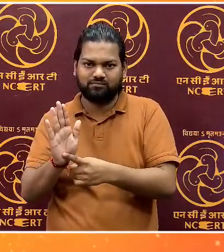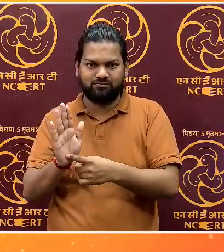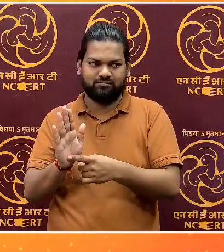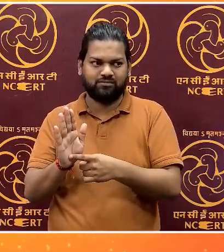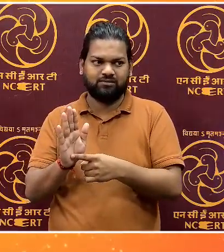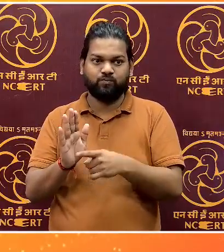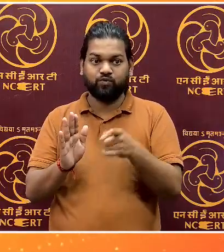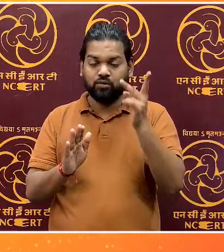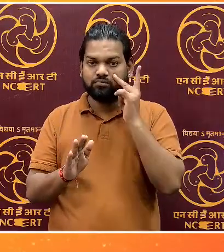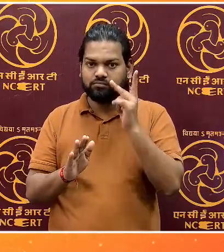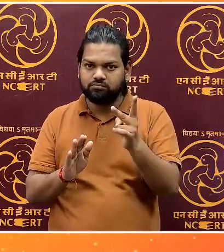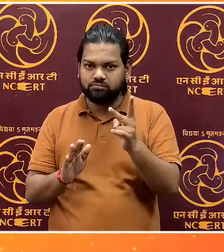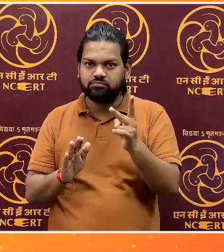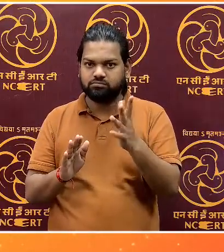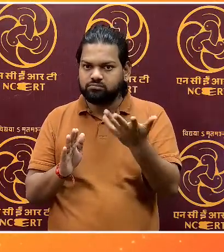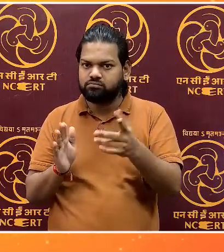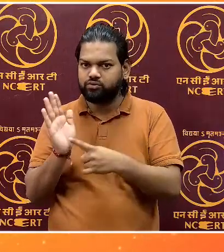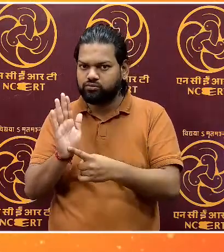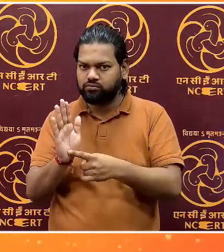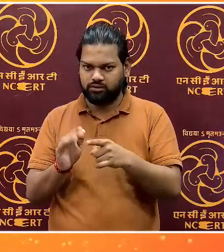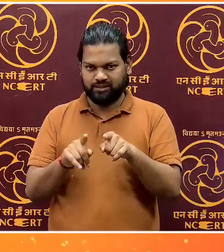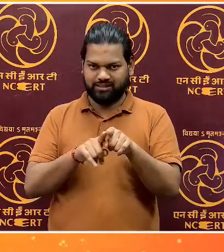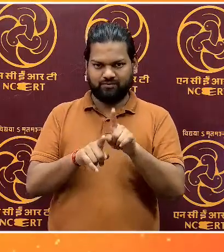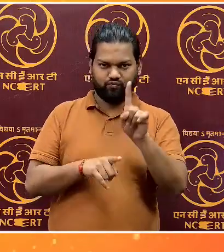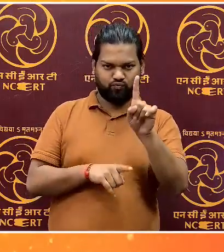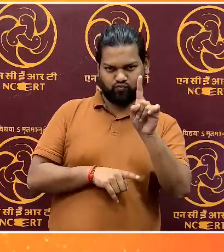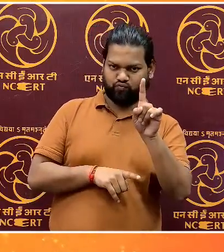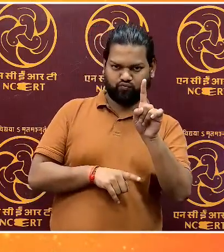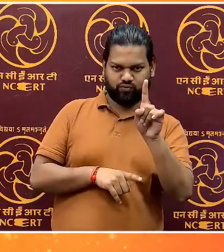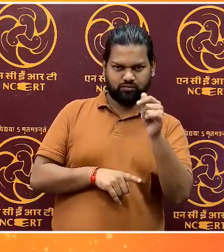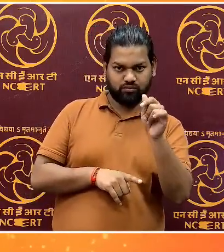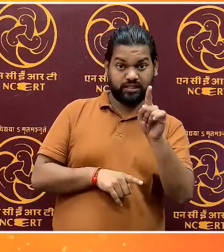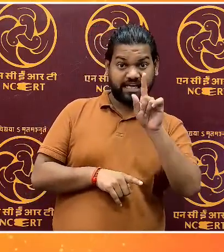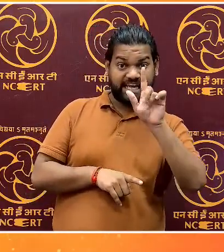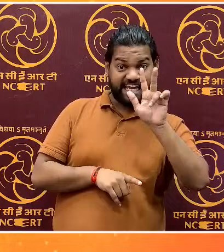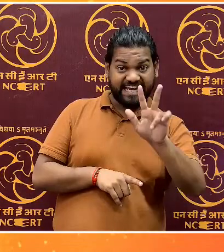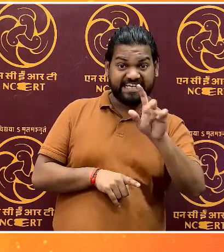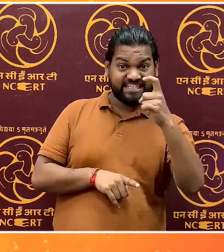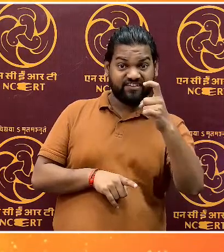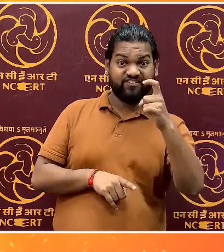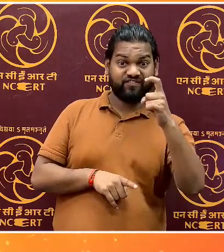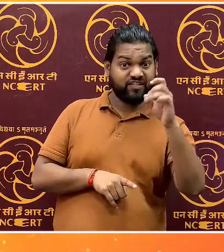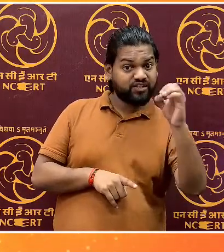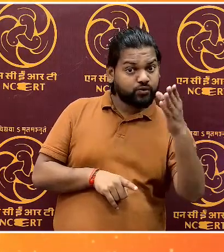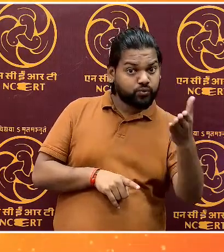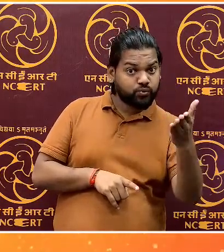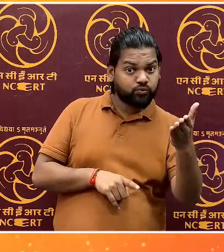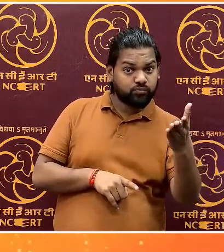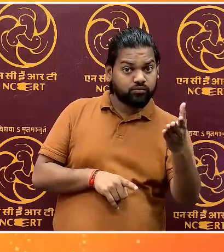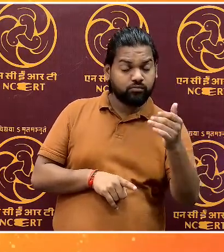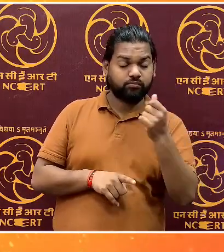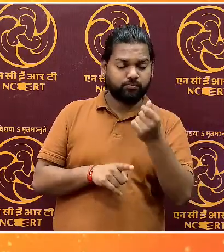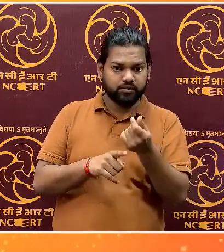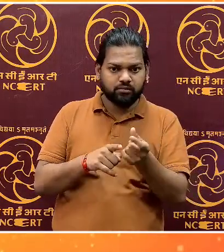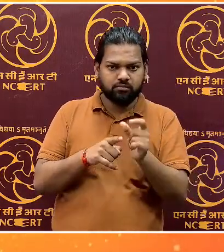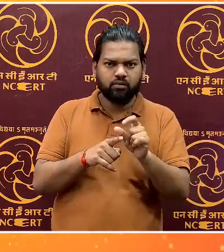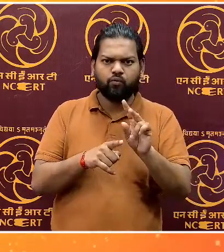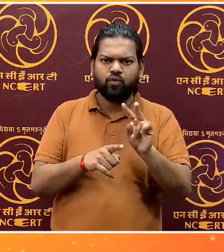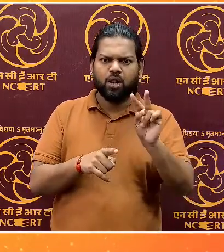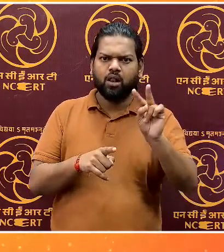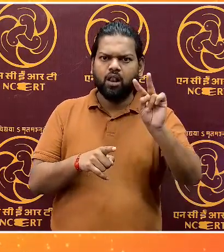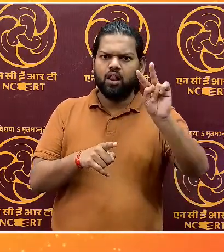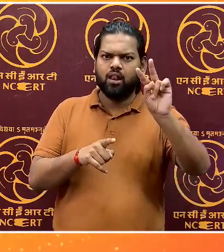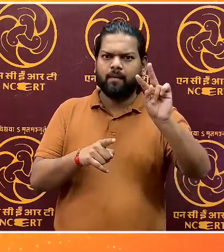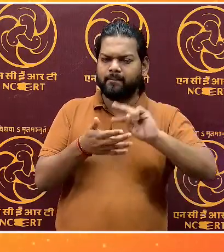you the effect of compounding. If I have invested 1 rupee, then it becomes 870 rupees. So it shows that the value grows over a period of time.